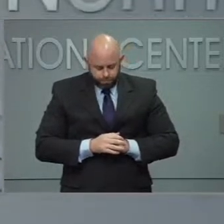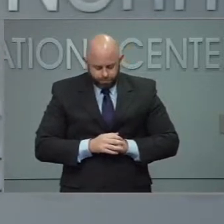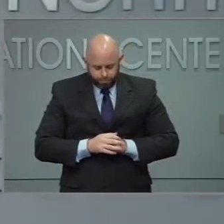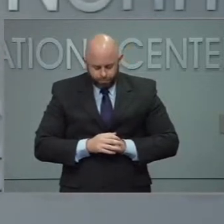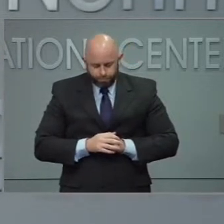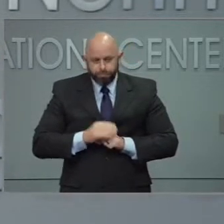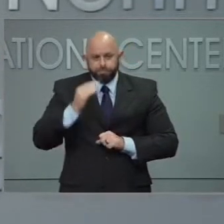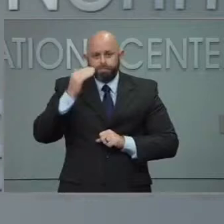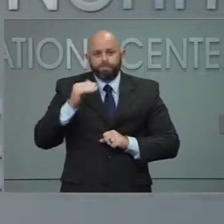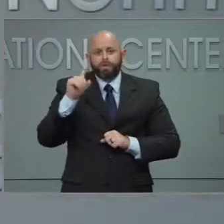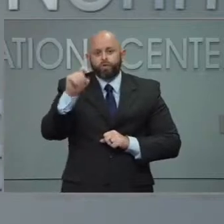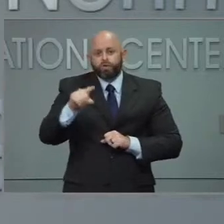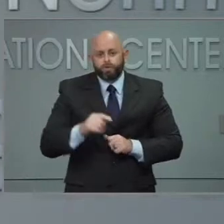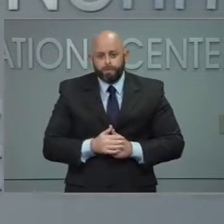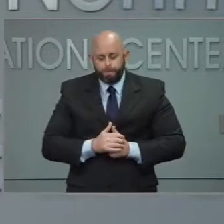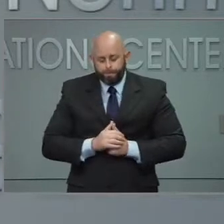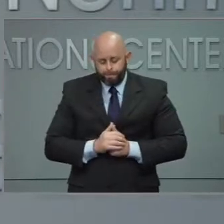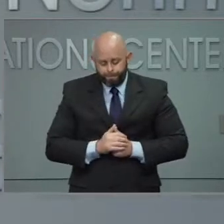Next question.